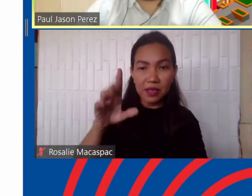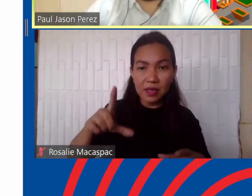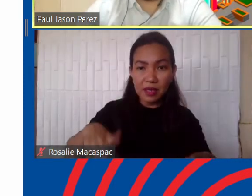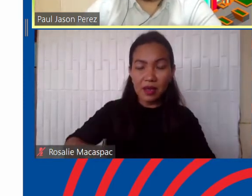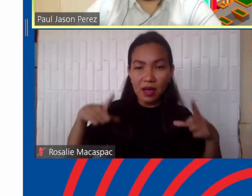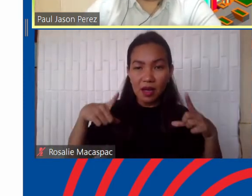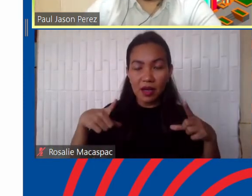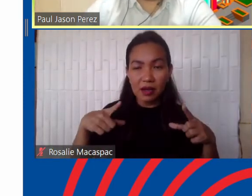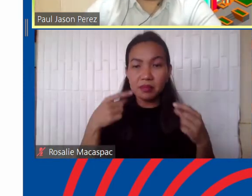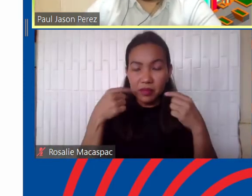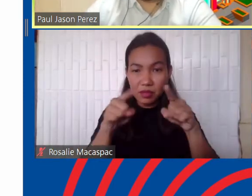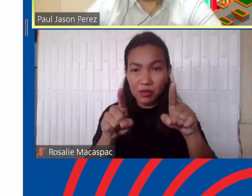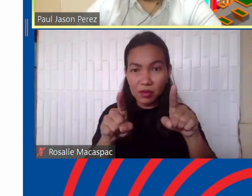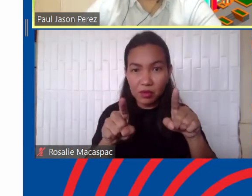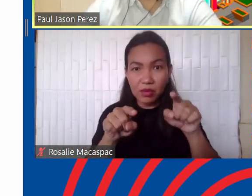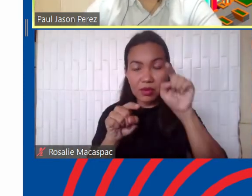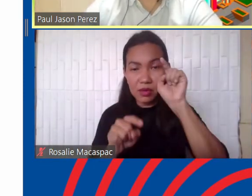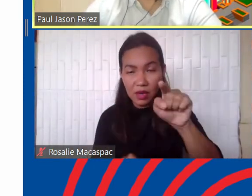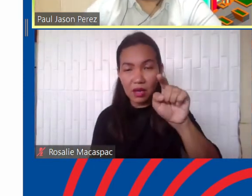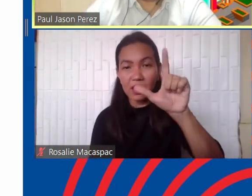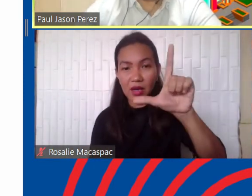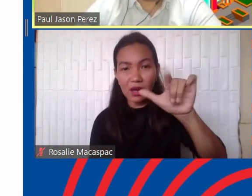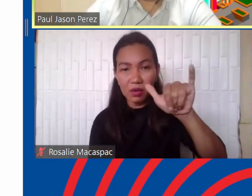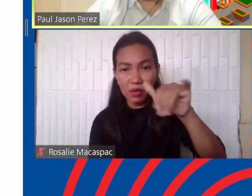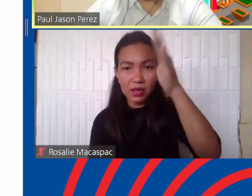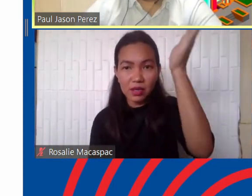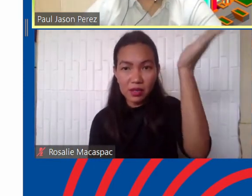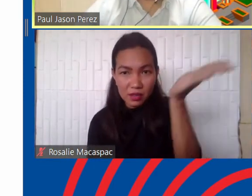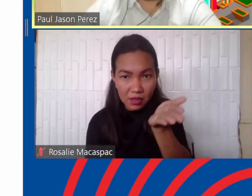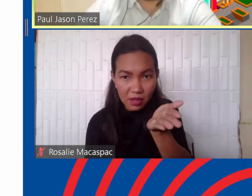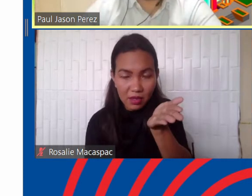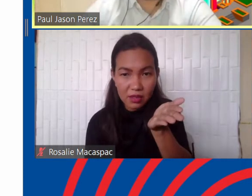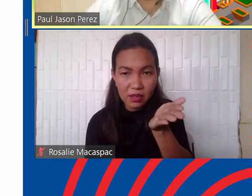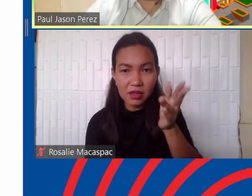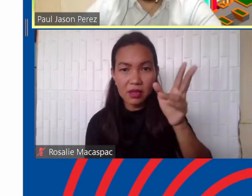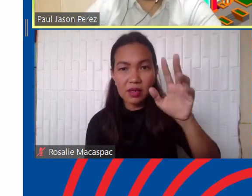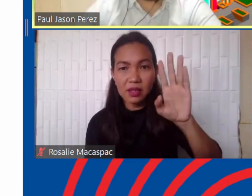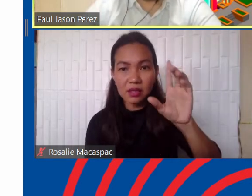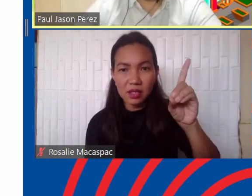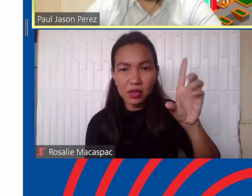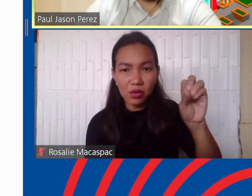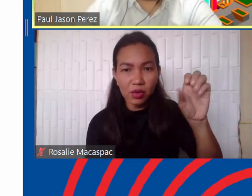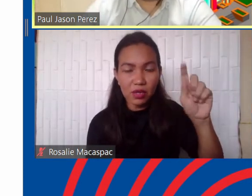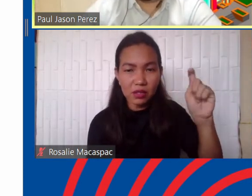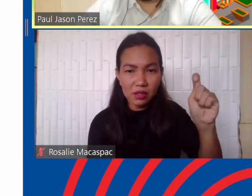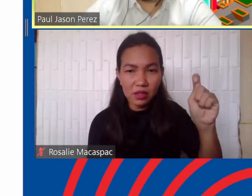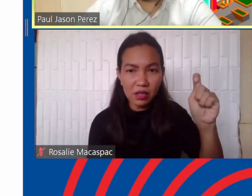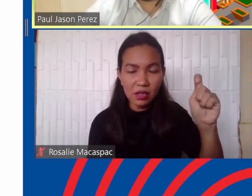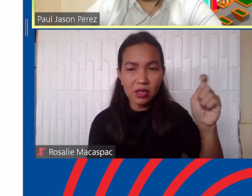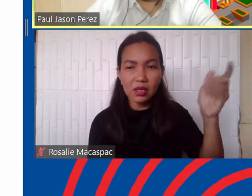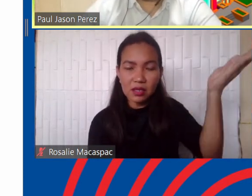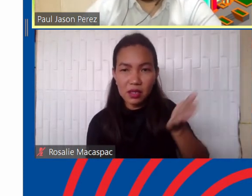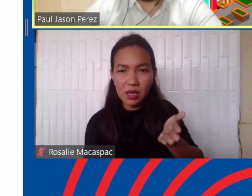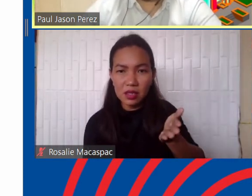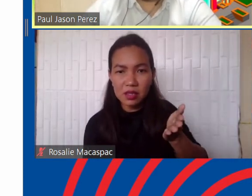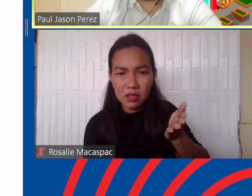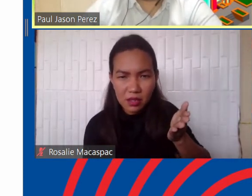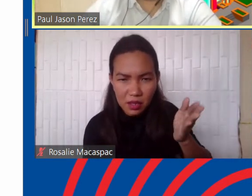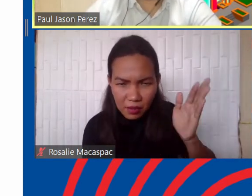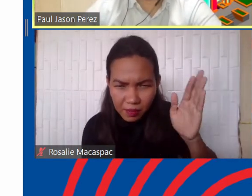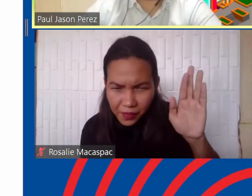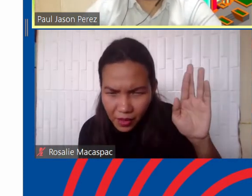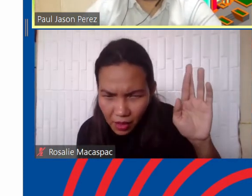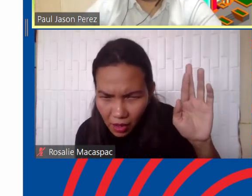go to this website. It's bit.ly/DOST-STII /RDM. So meron